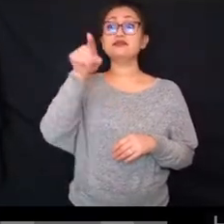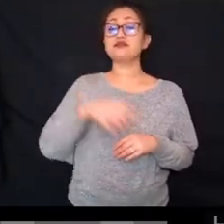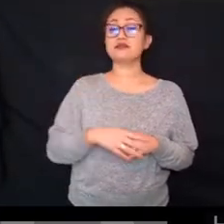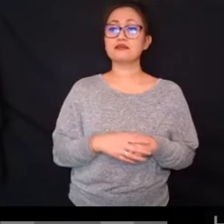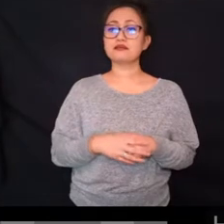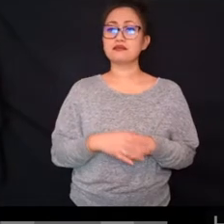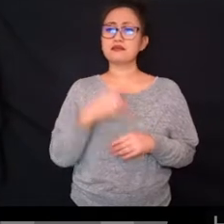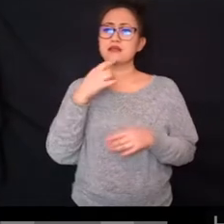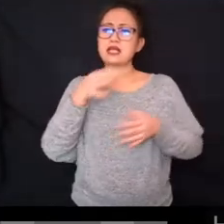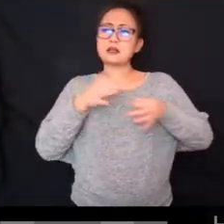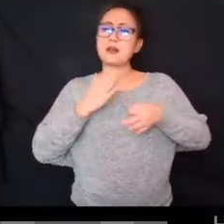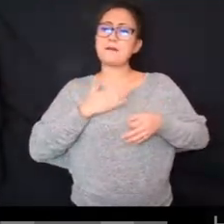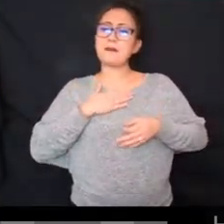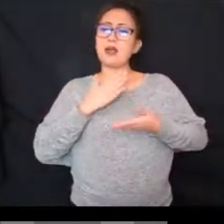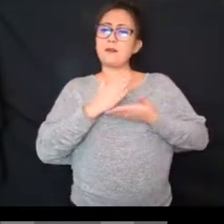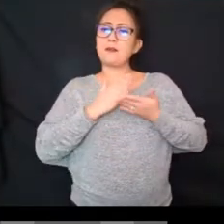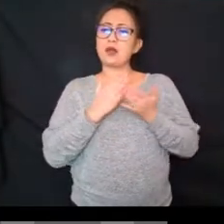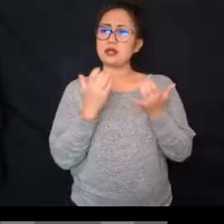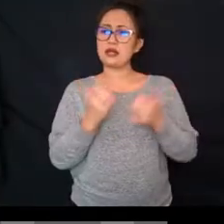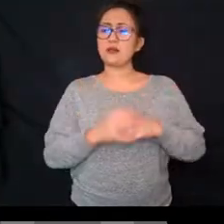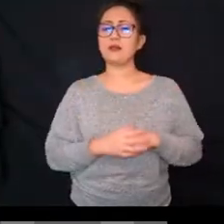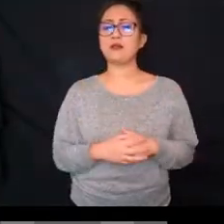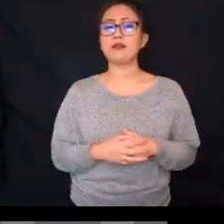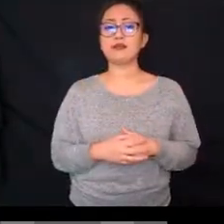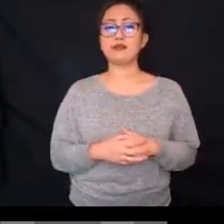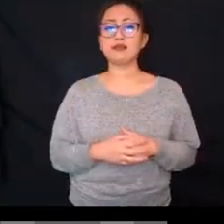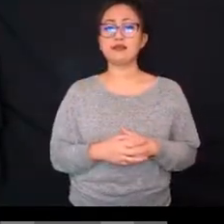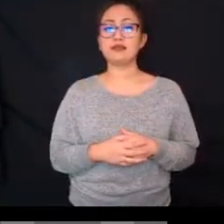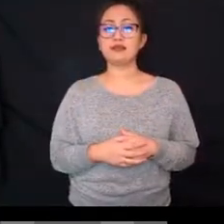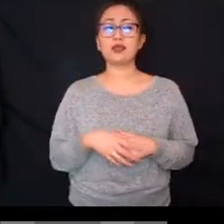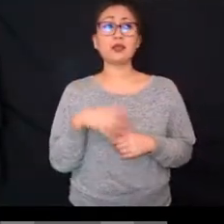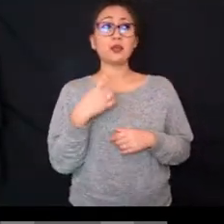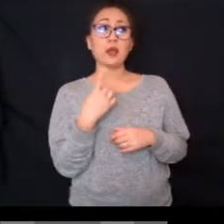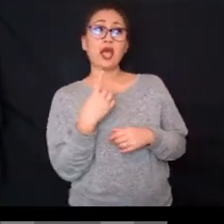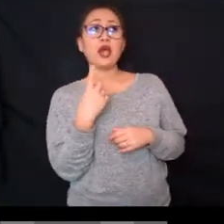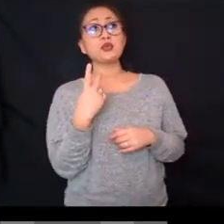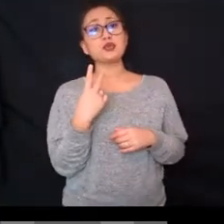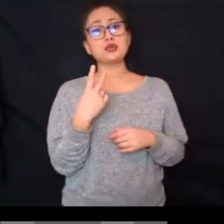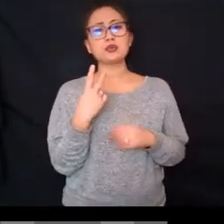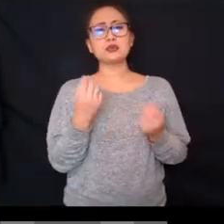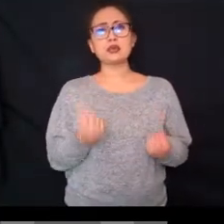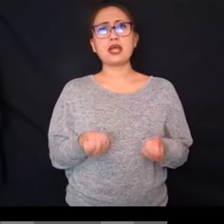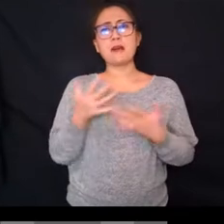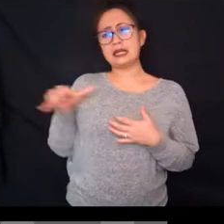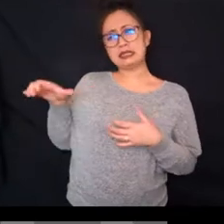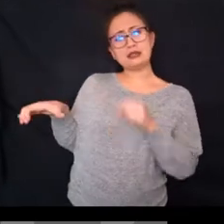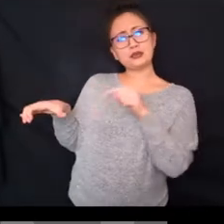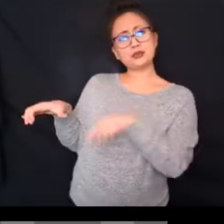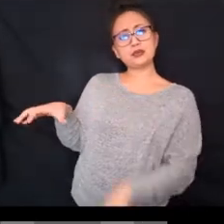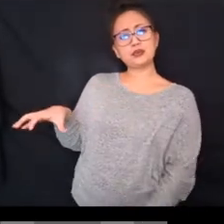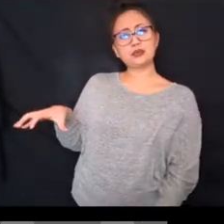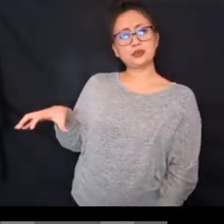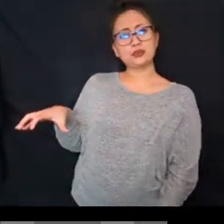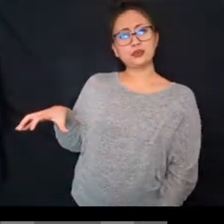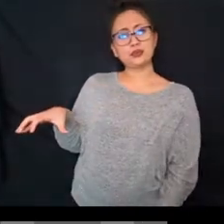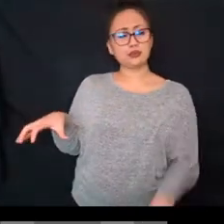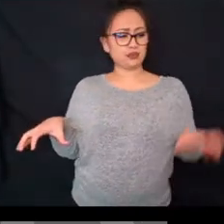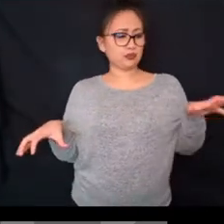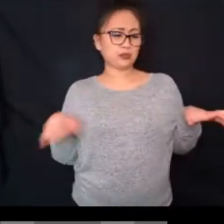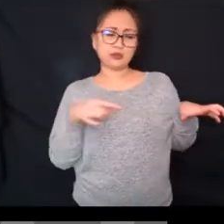about my parts now? 1, 2. How many's on this part? 2, 2. And how many's on this part?